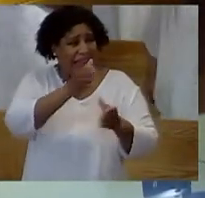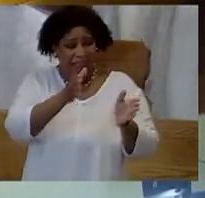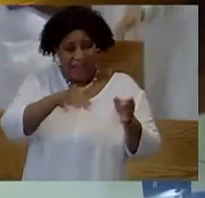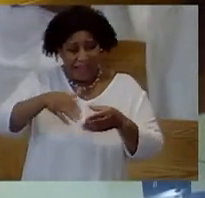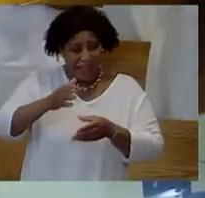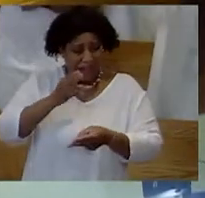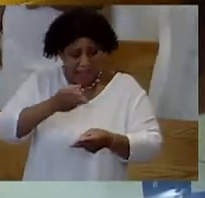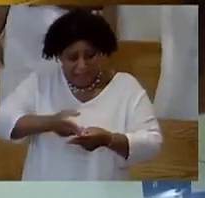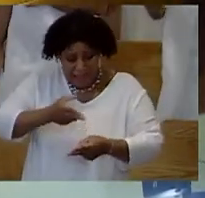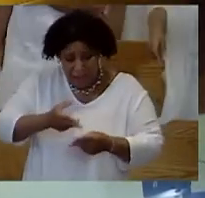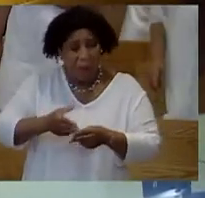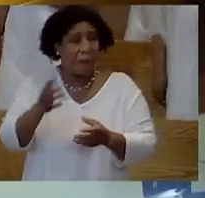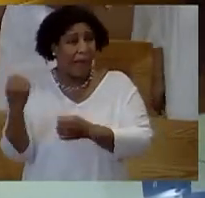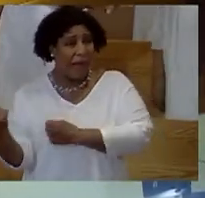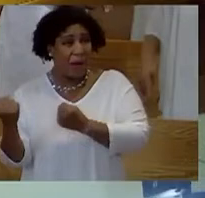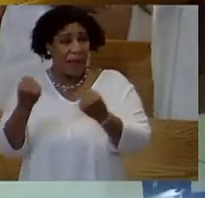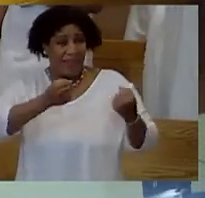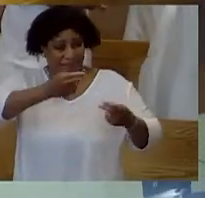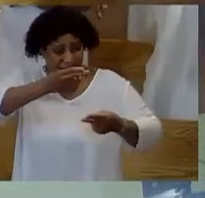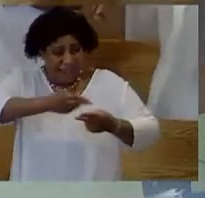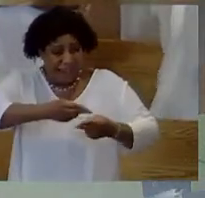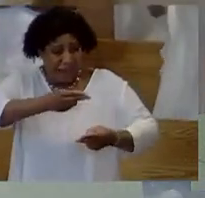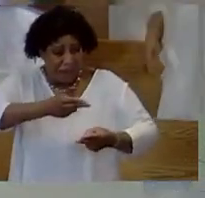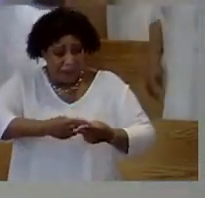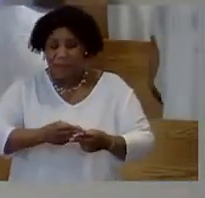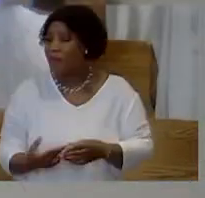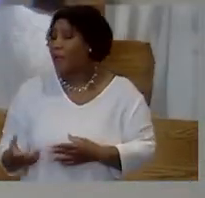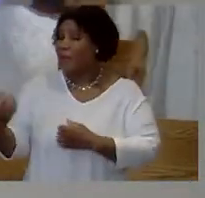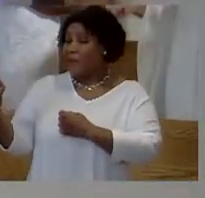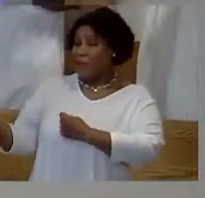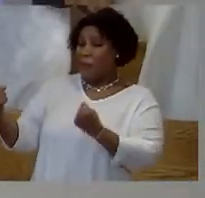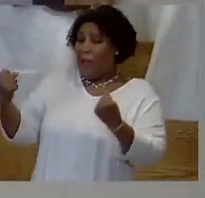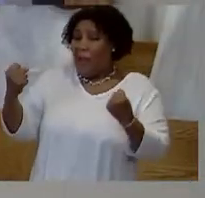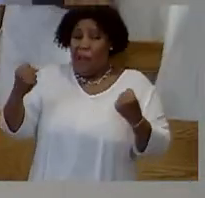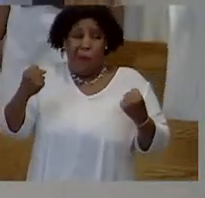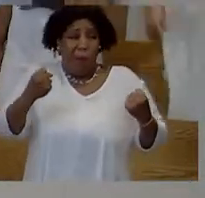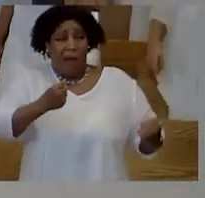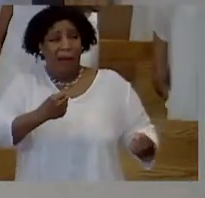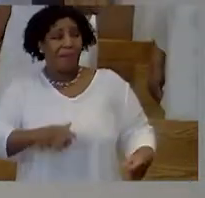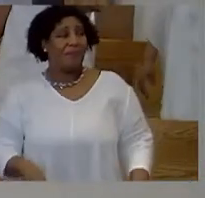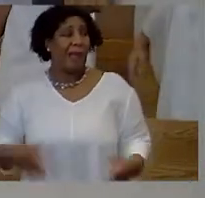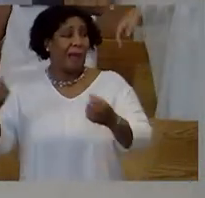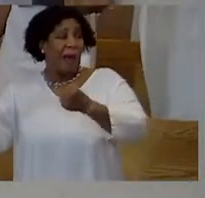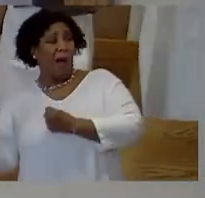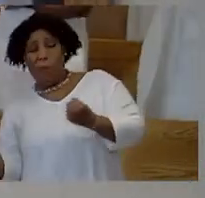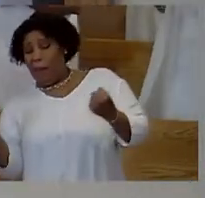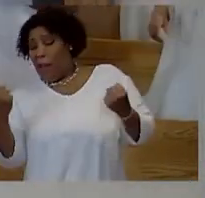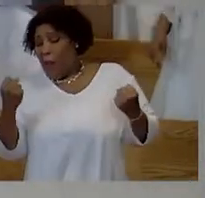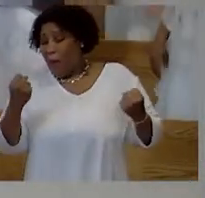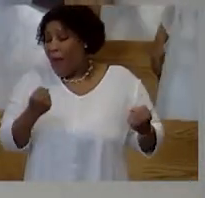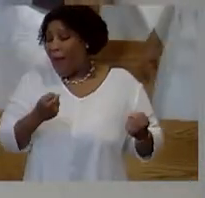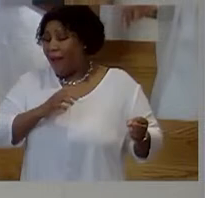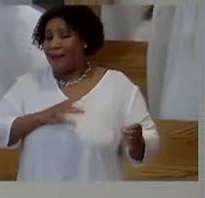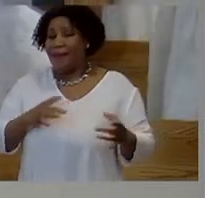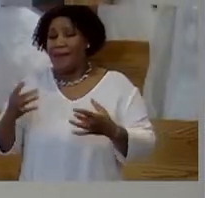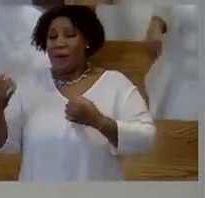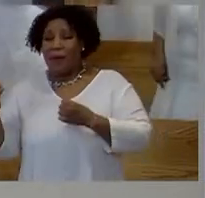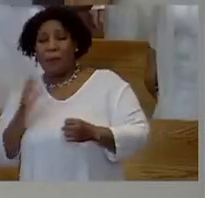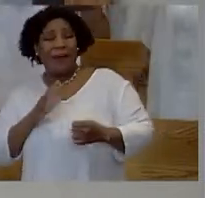of. Power. Power. Power. Power. Oh, power.